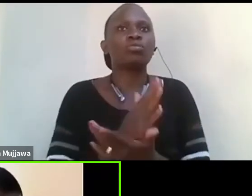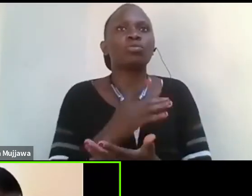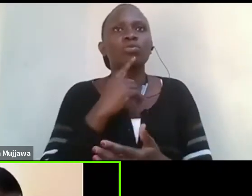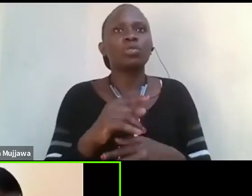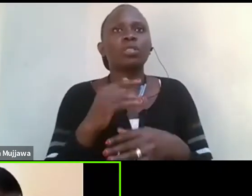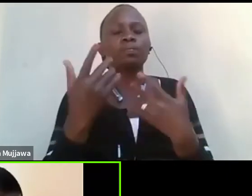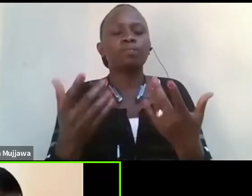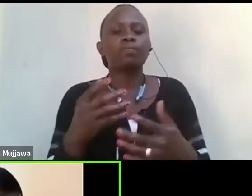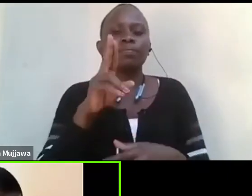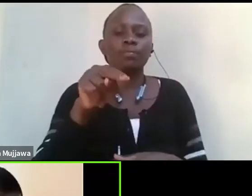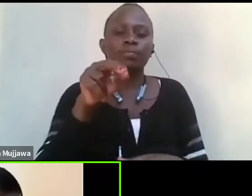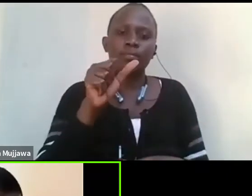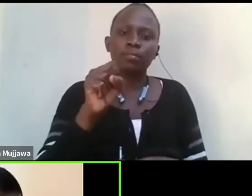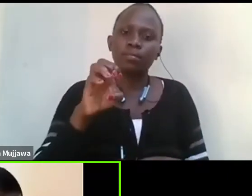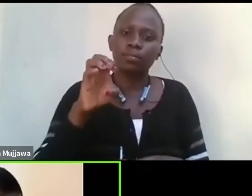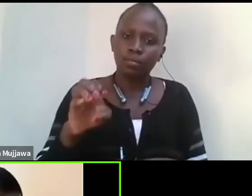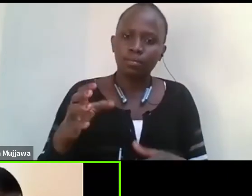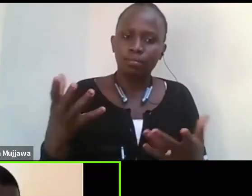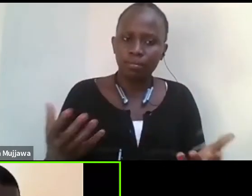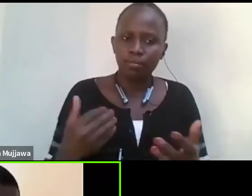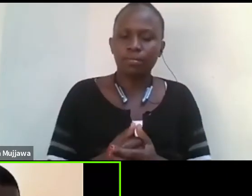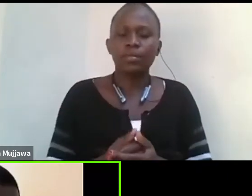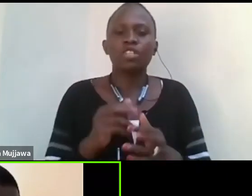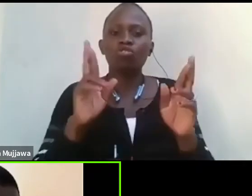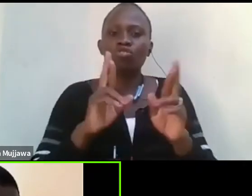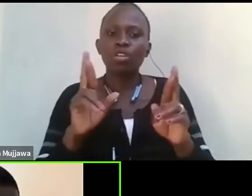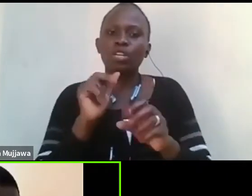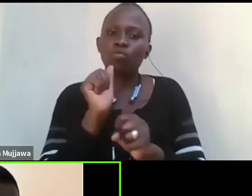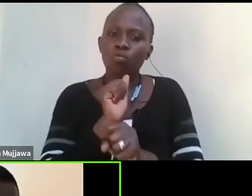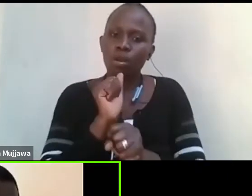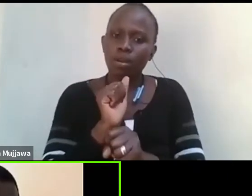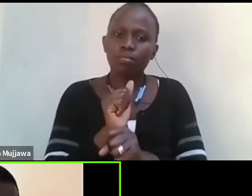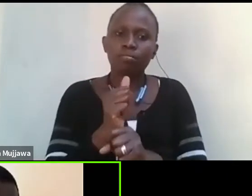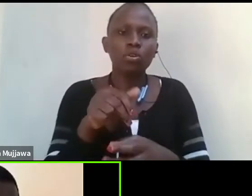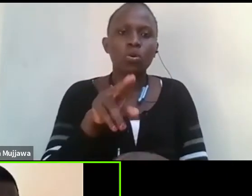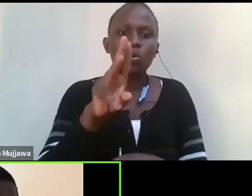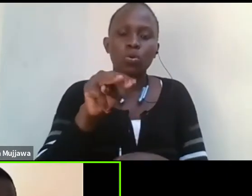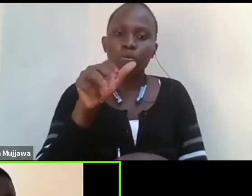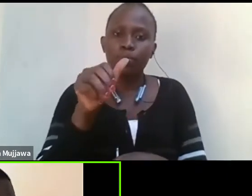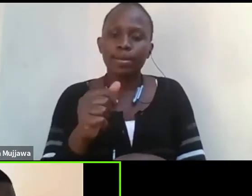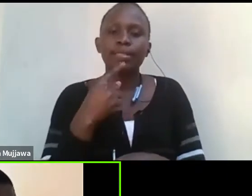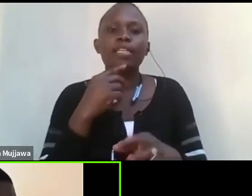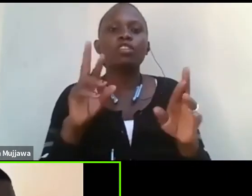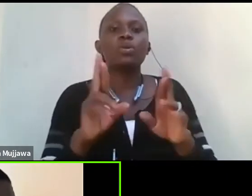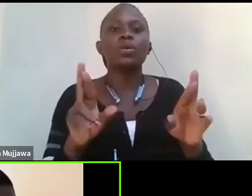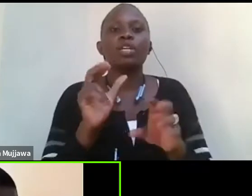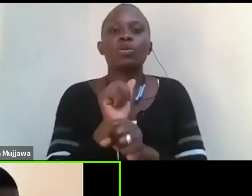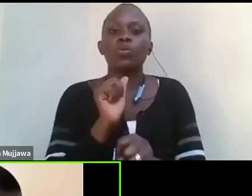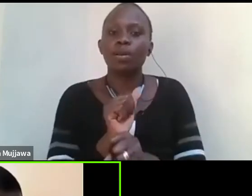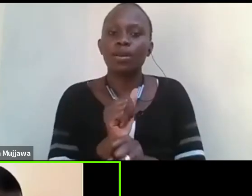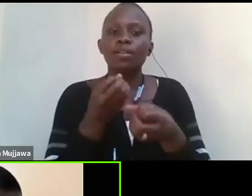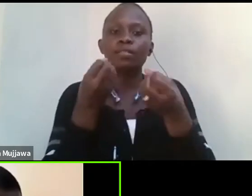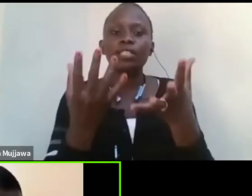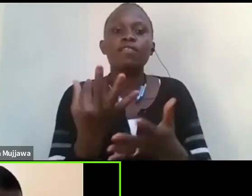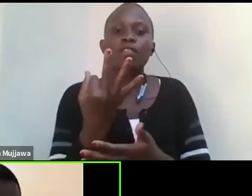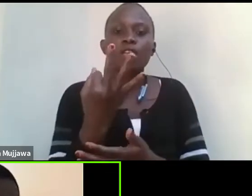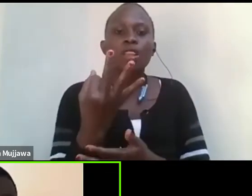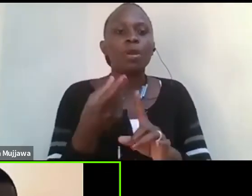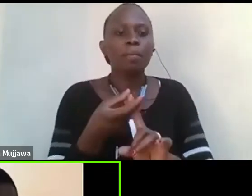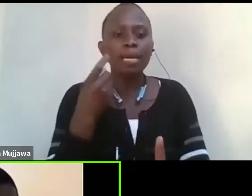NASE, initiatives like Ready to Work. We have a project under UMA called Ready to Work, where we provide 3 months